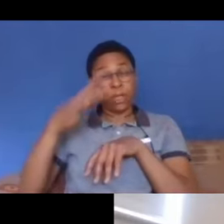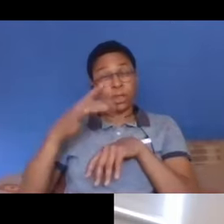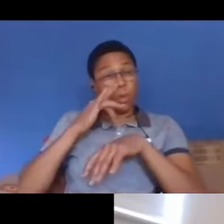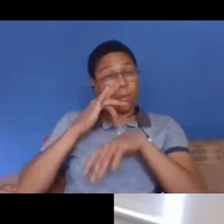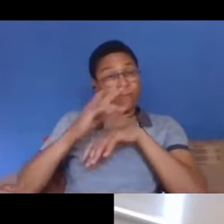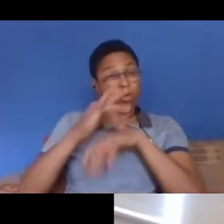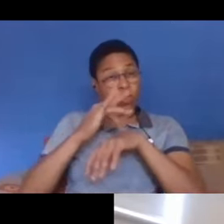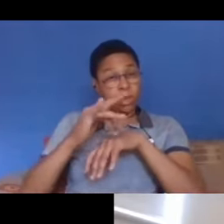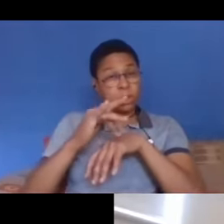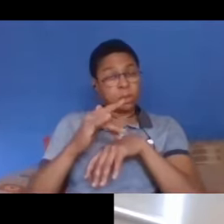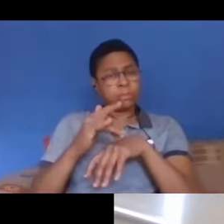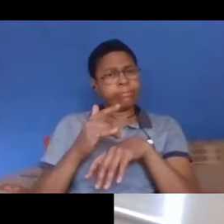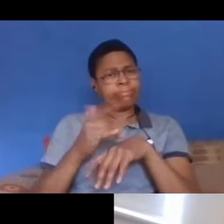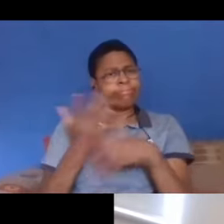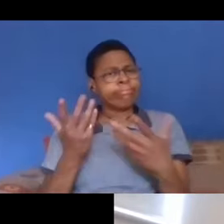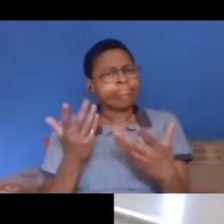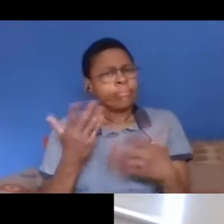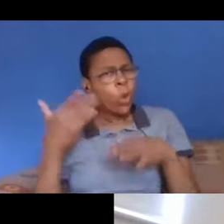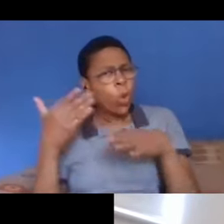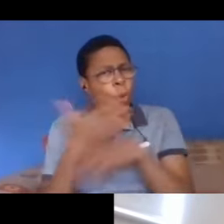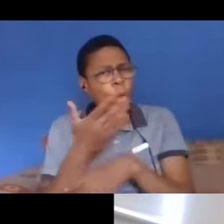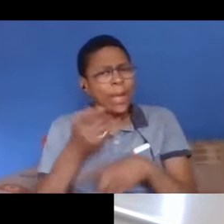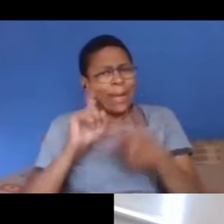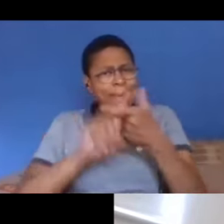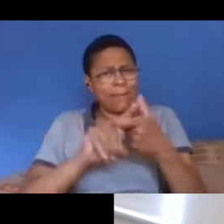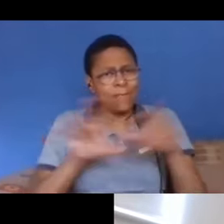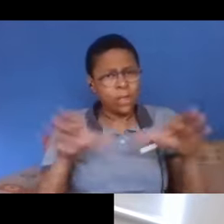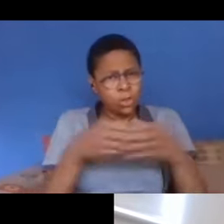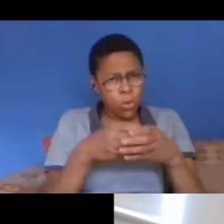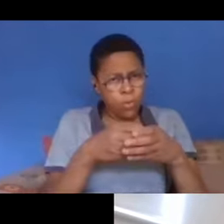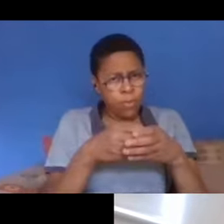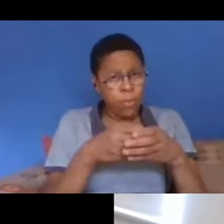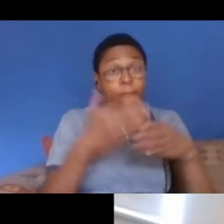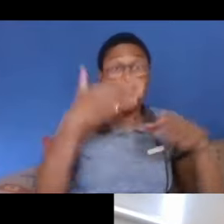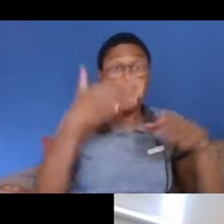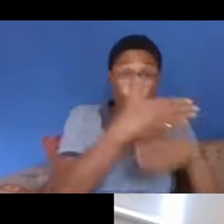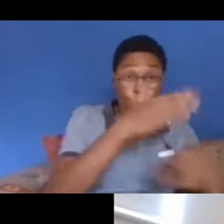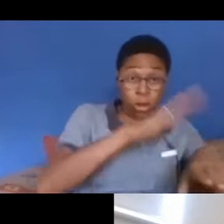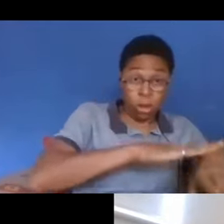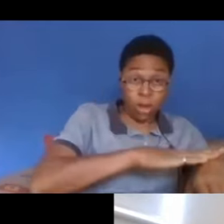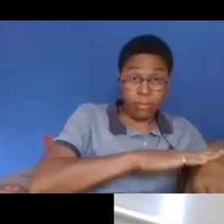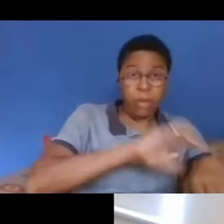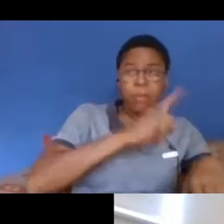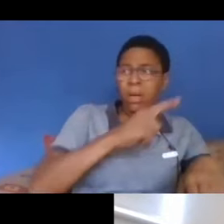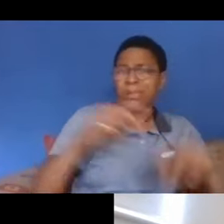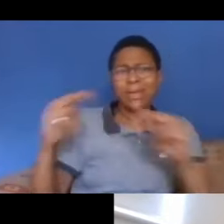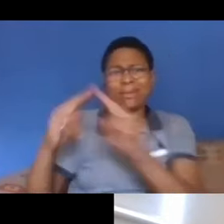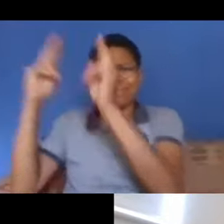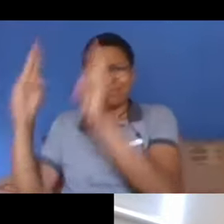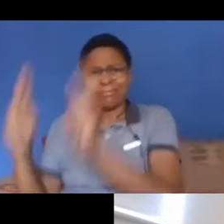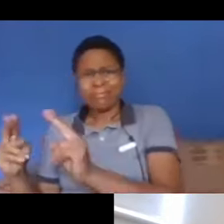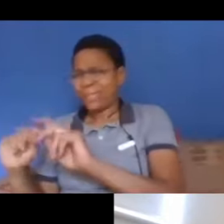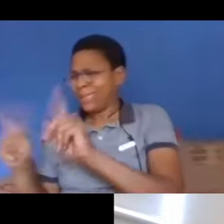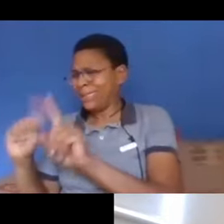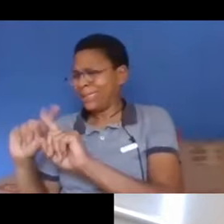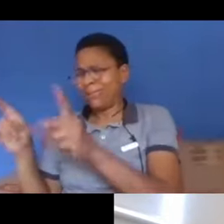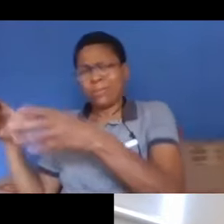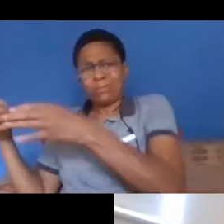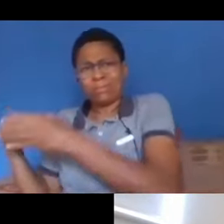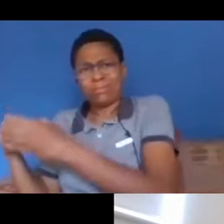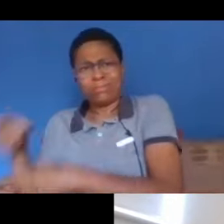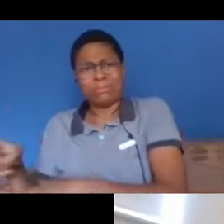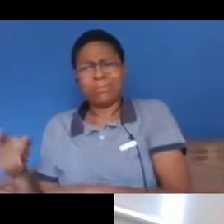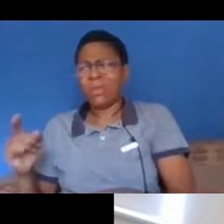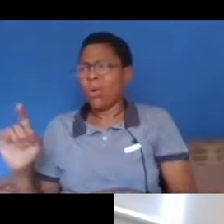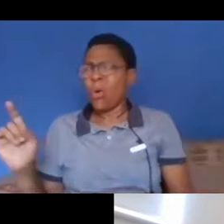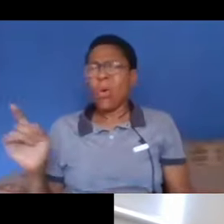at work and living at home during the creation rehearsal period of production. What implications does their living